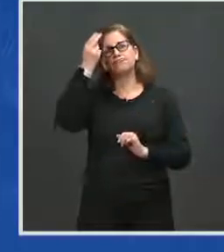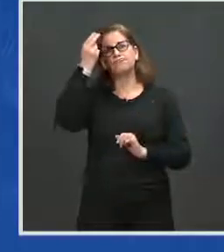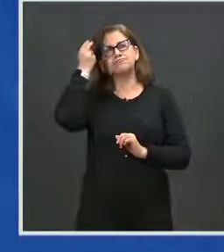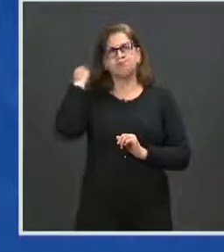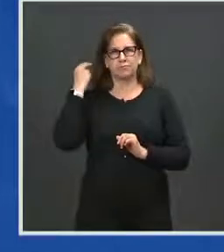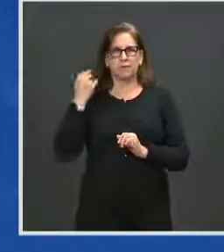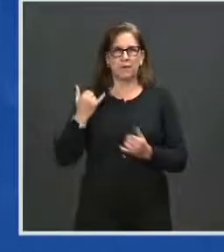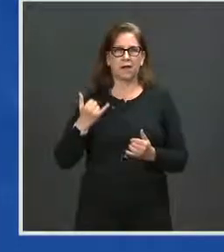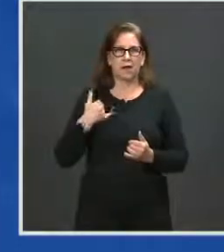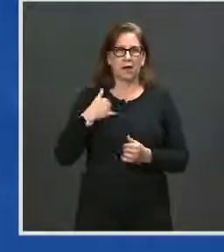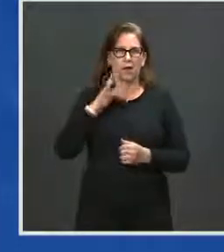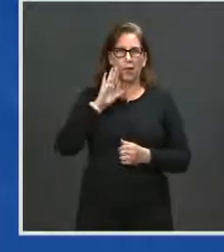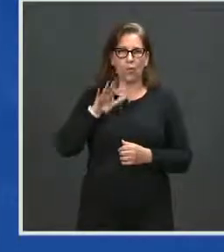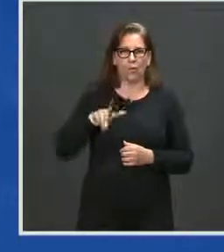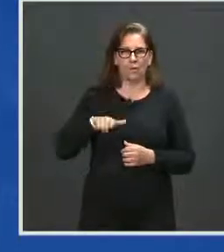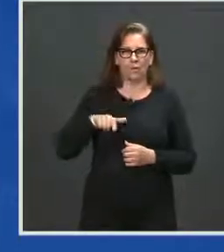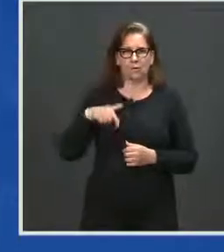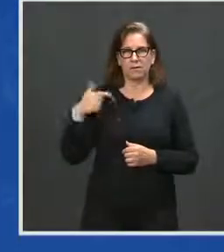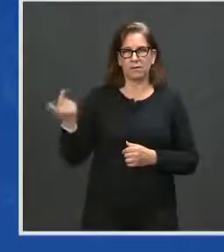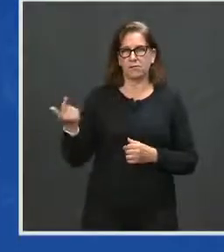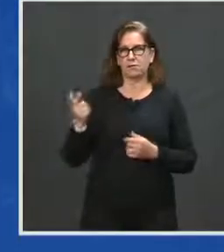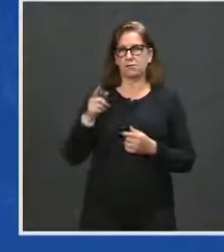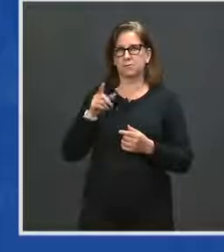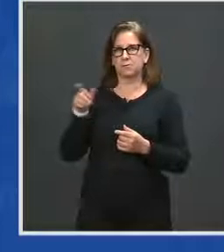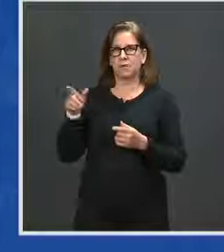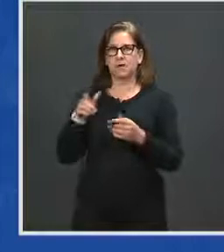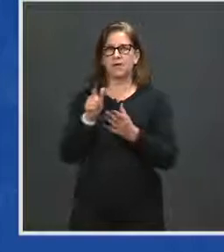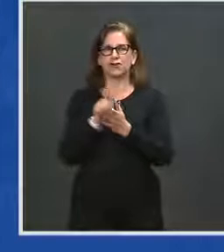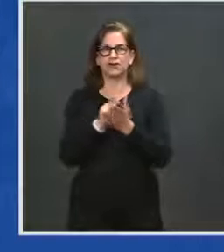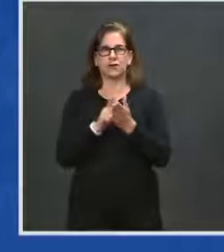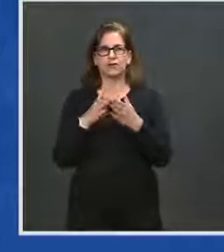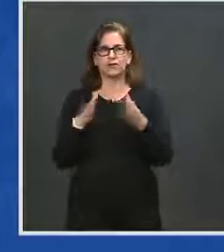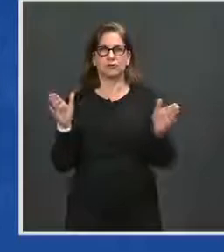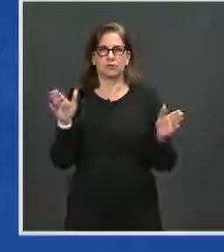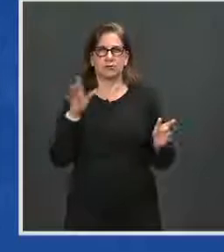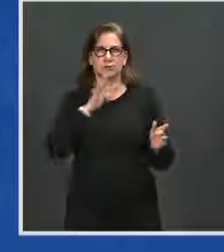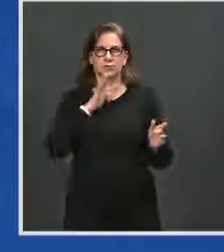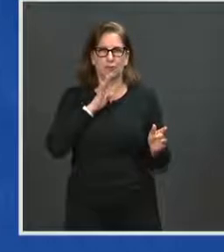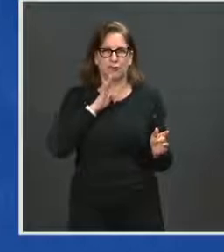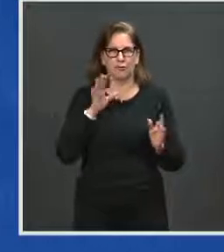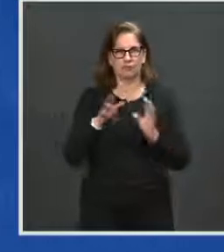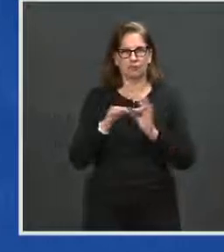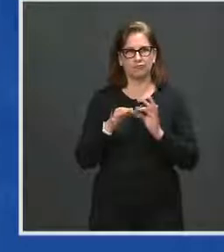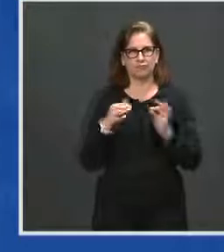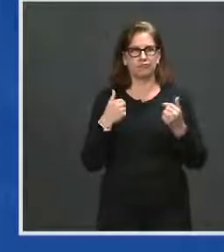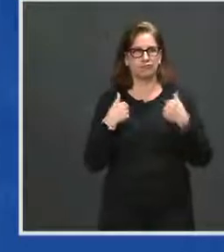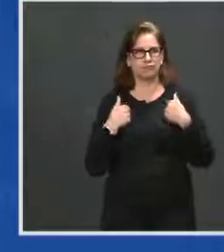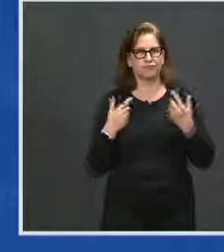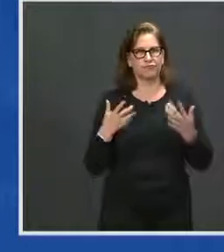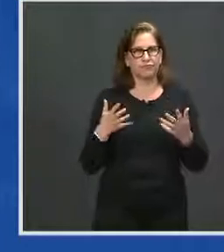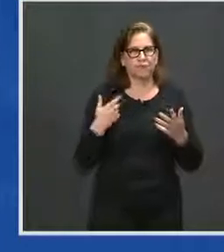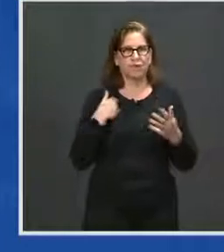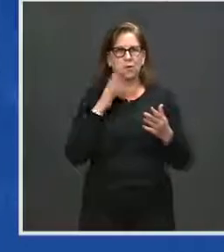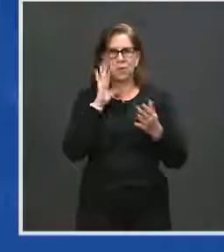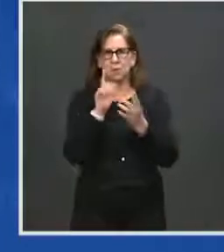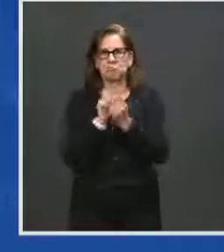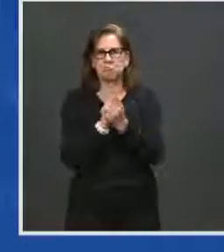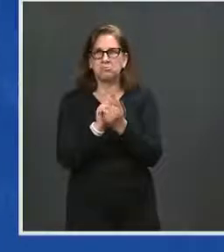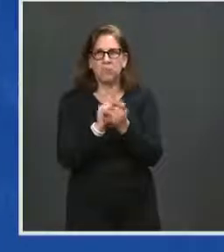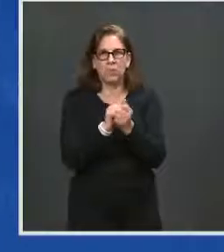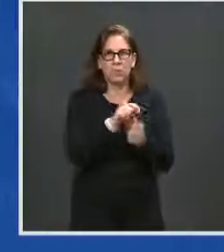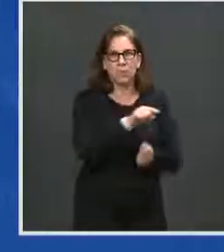to speak and make some comments. And I hope I get a chance to see some of you after this is over. Thank you, thank you, thank you.